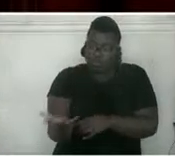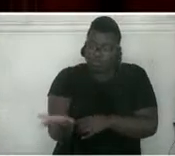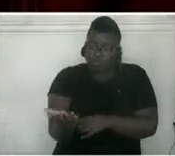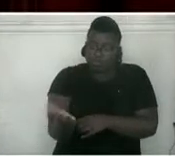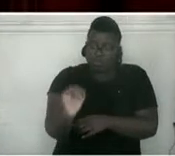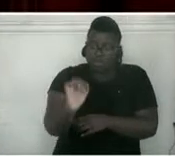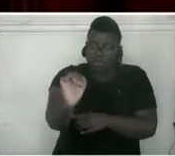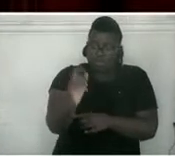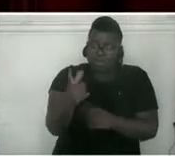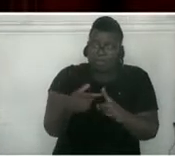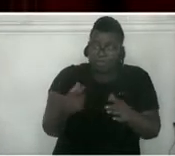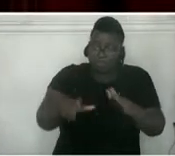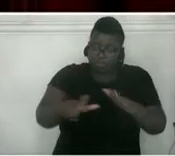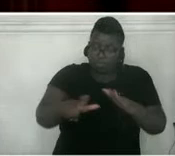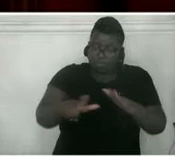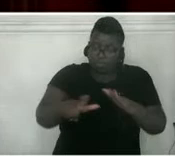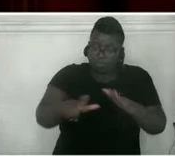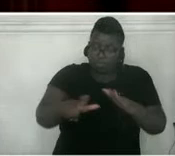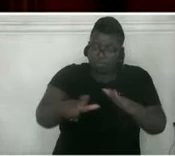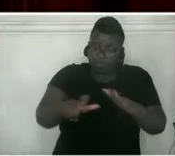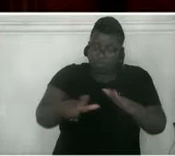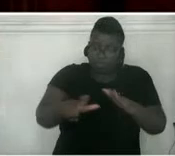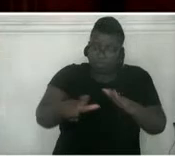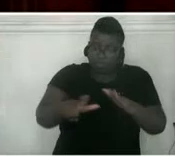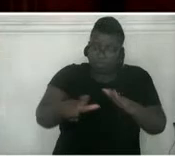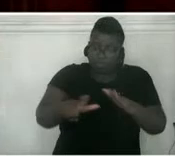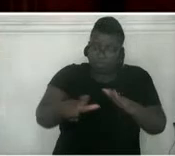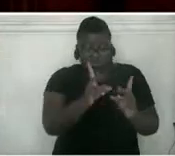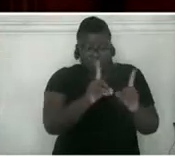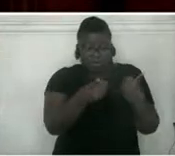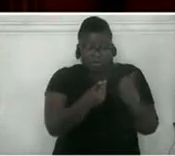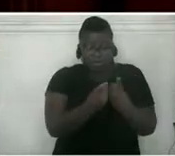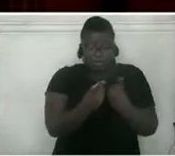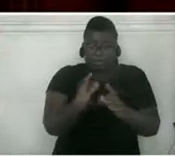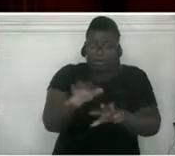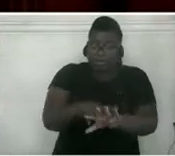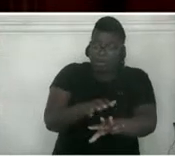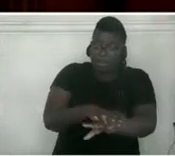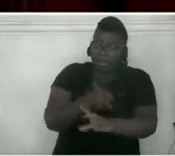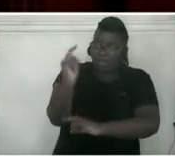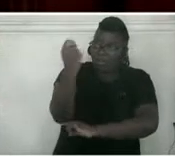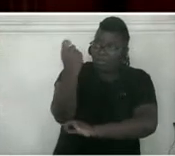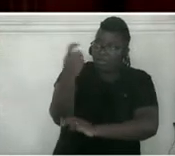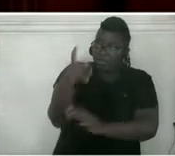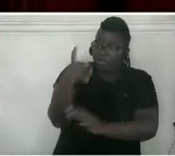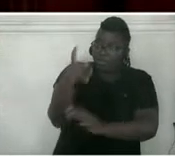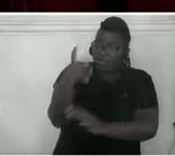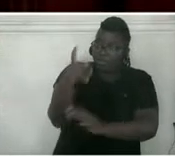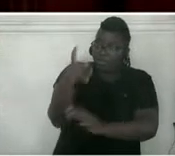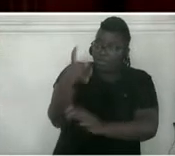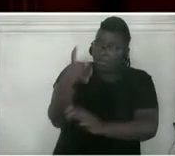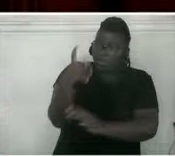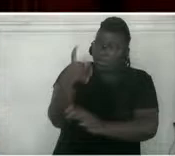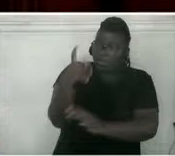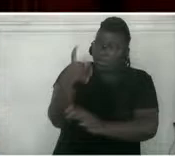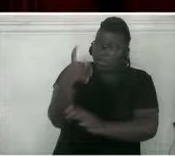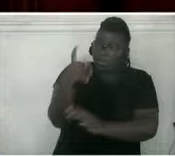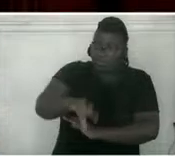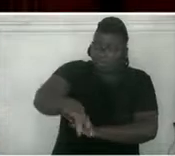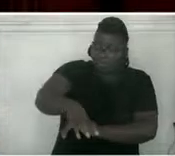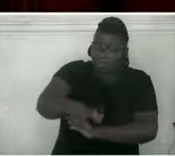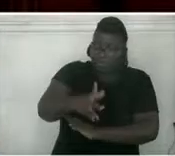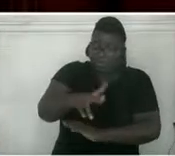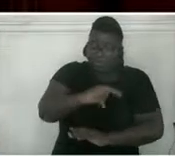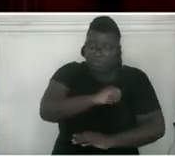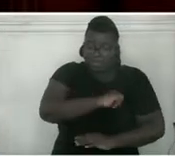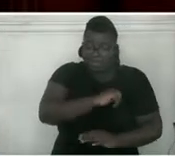local growers. Through the Department of Agriculture, Rural Development in the province